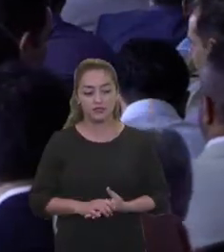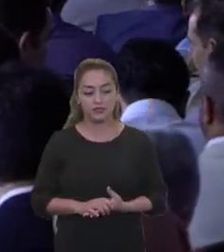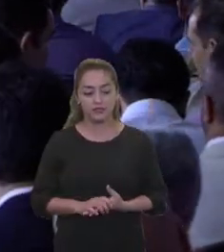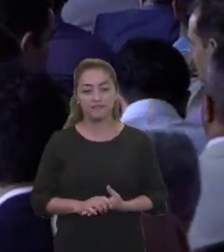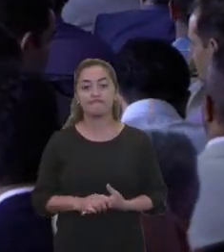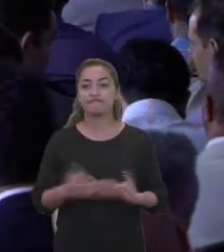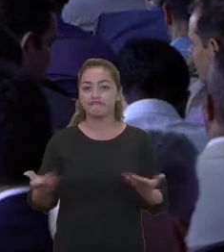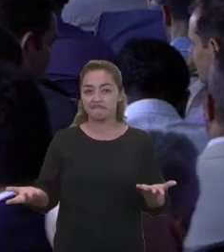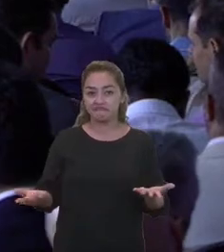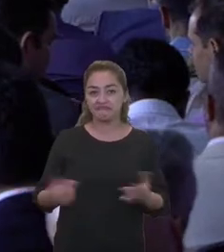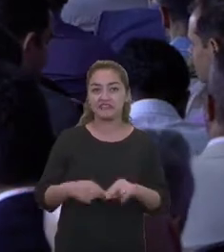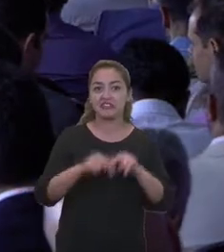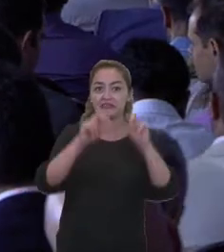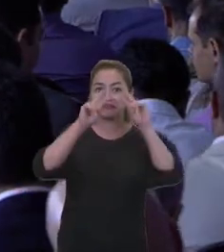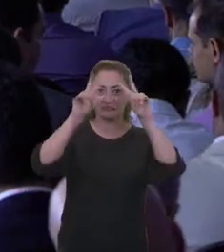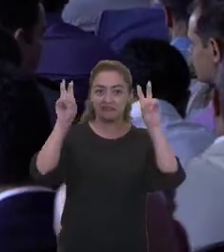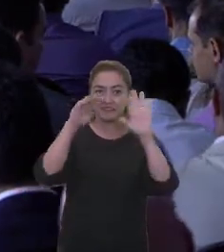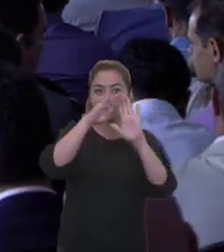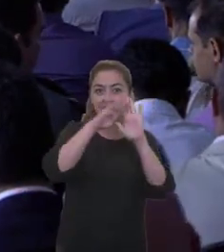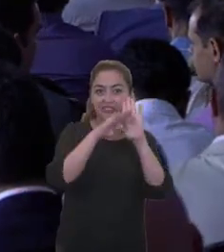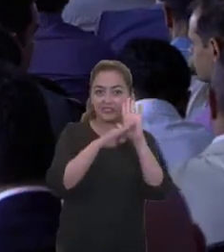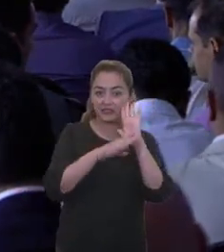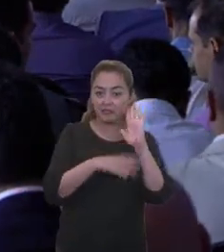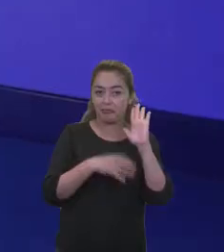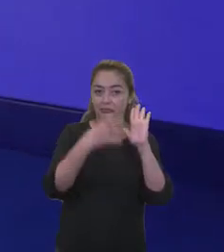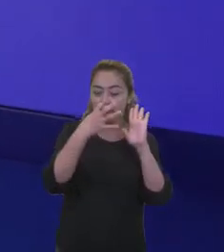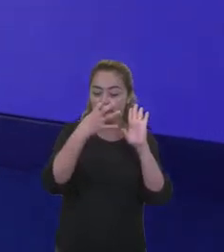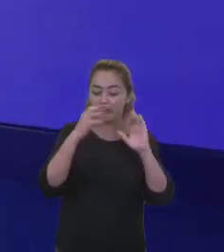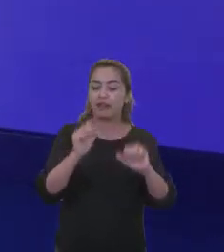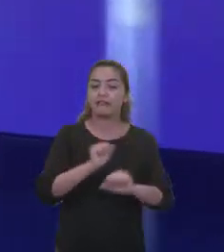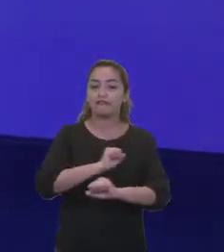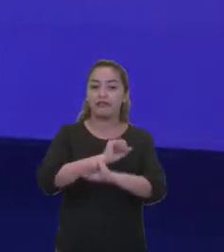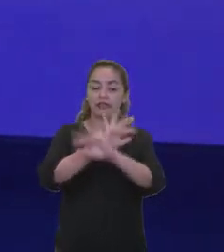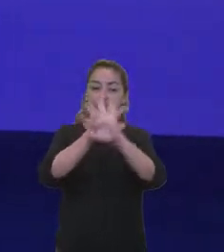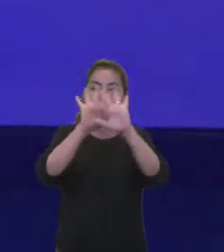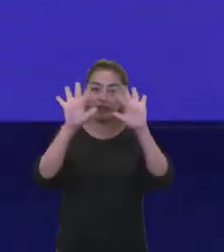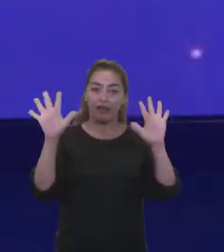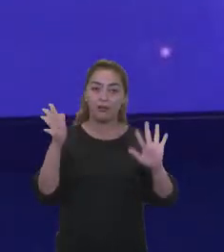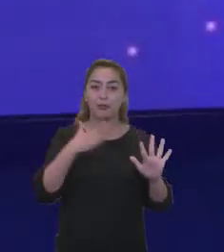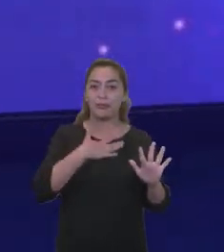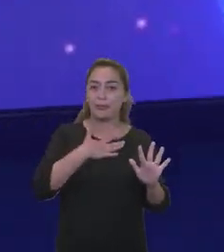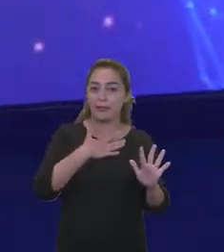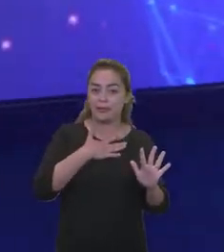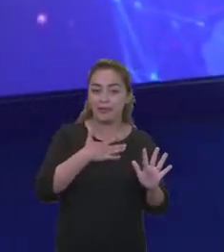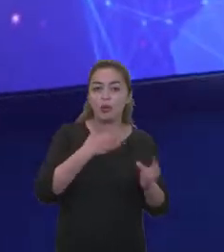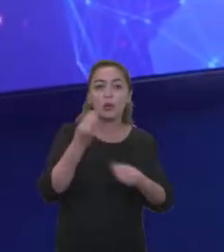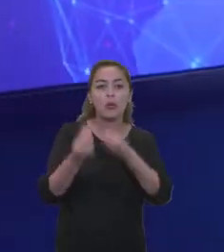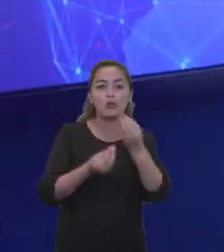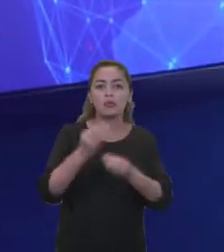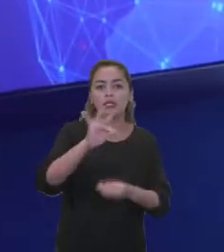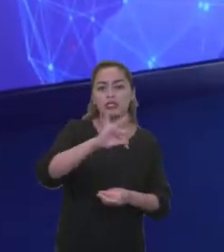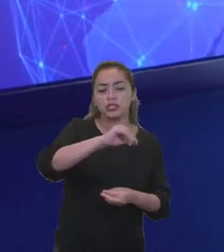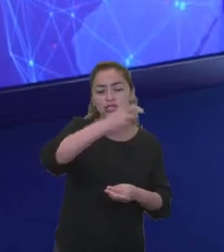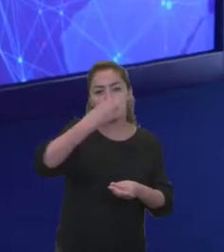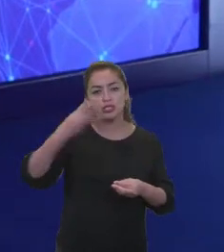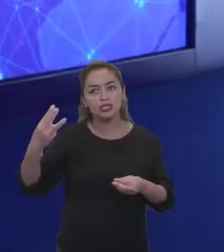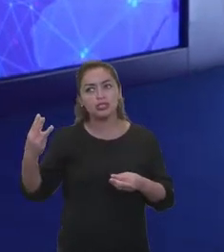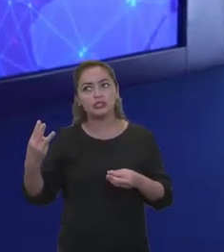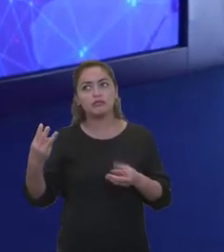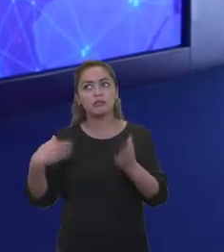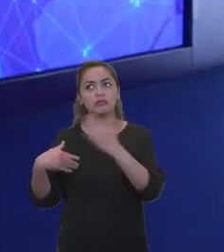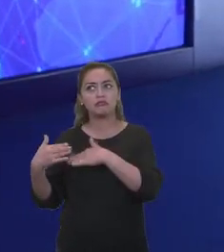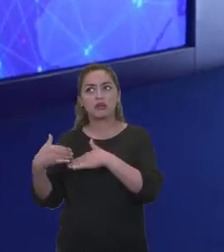Essa programação do Teen Talks esse ano fica muito claro. So it becomes clear to me how